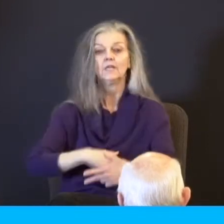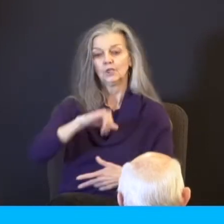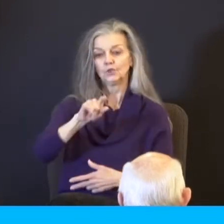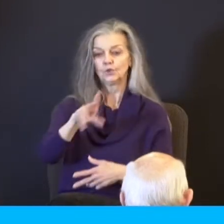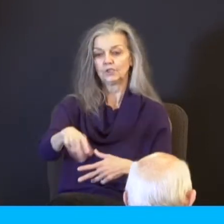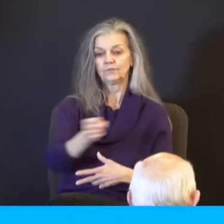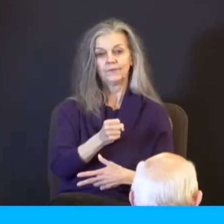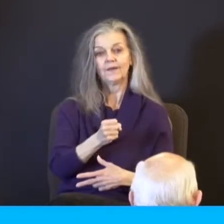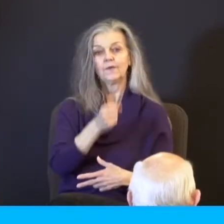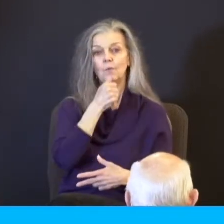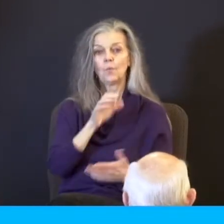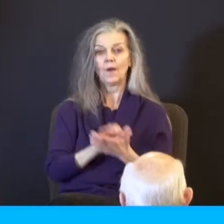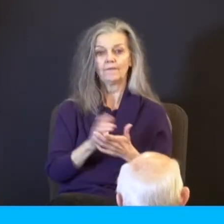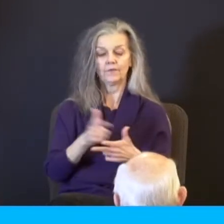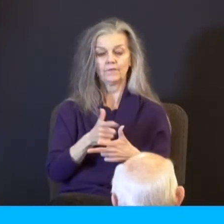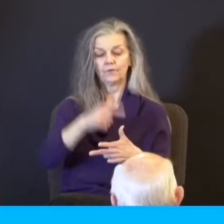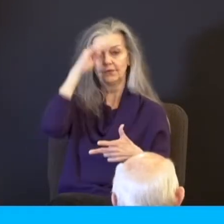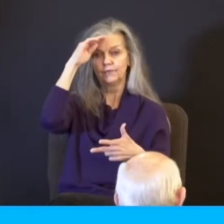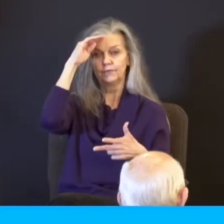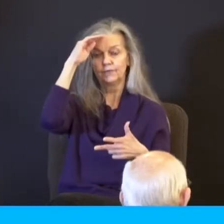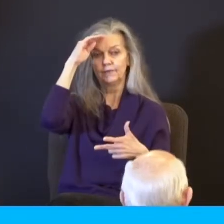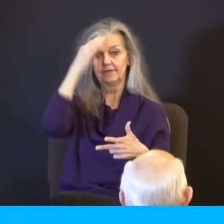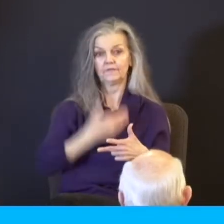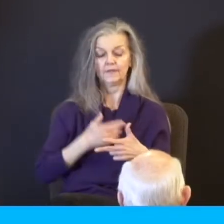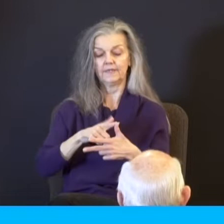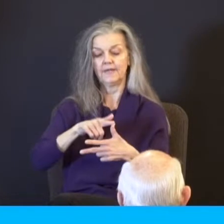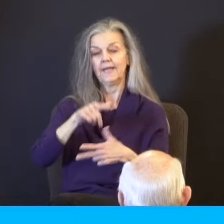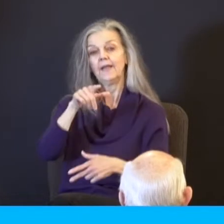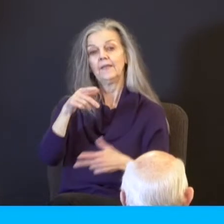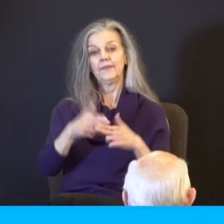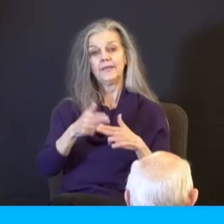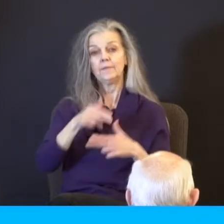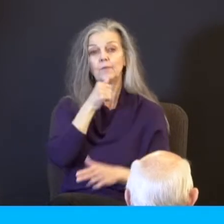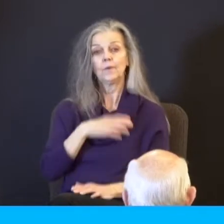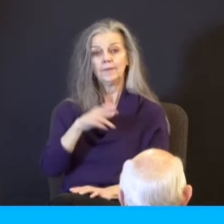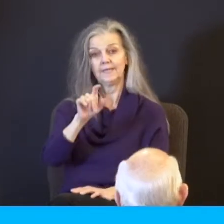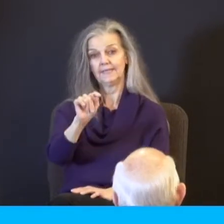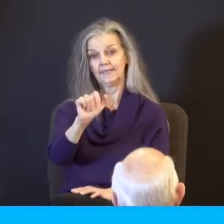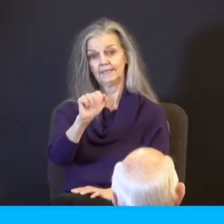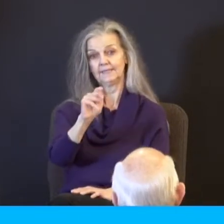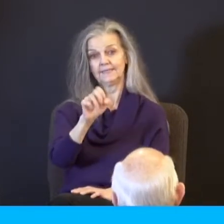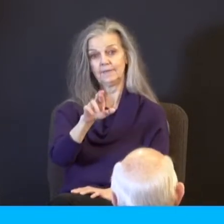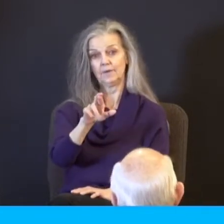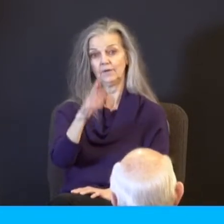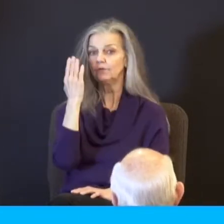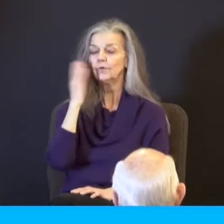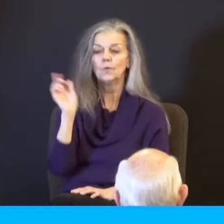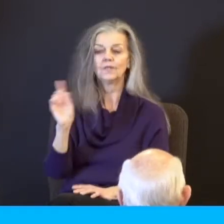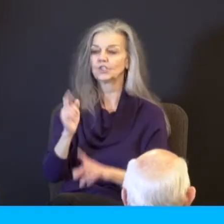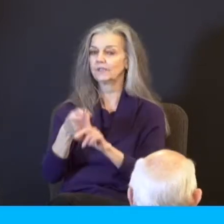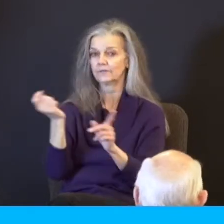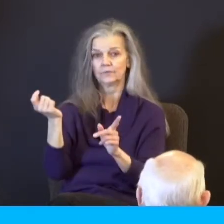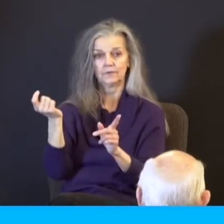wife for his firstborn, whose name was Tamar, which means palm tree. We are not told thus far of her lineage. One day when we get to